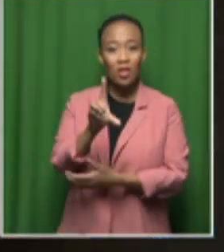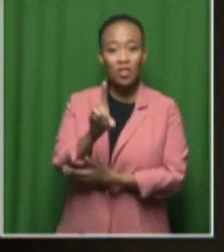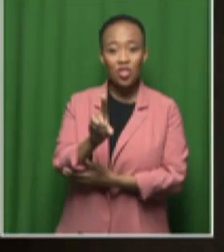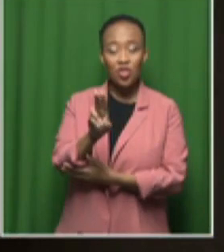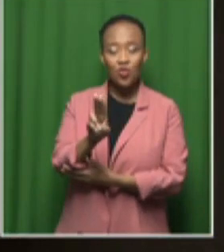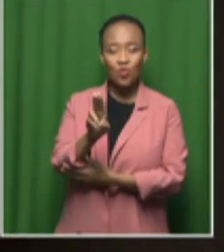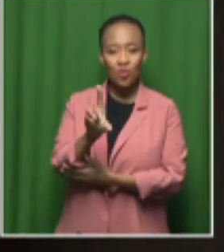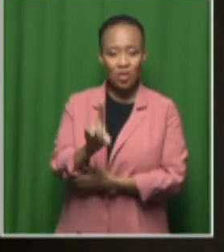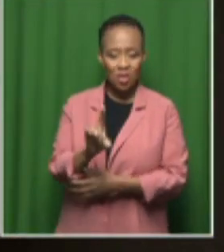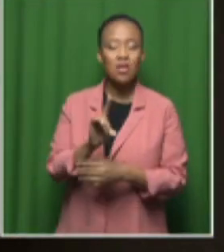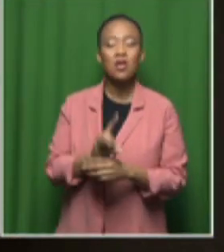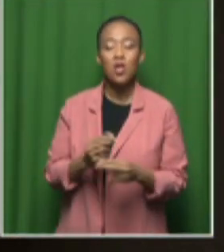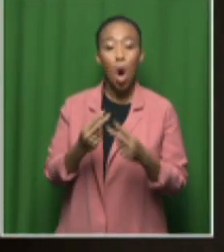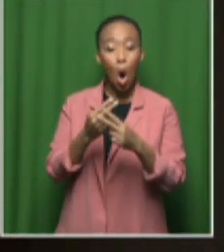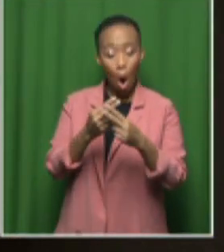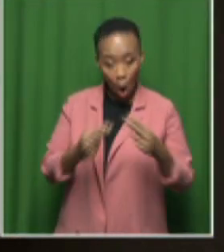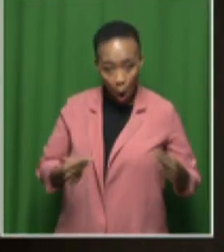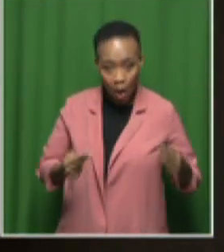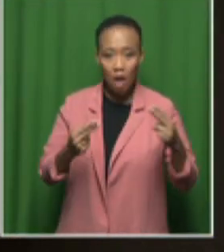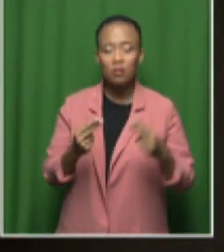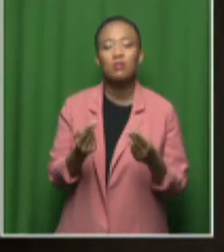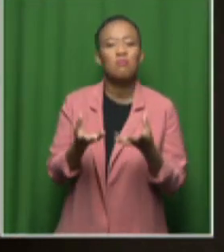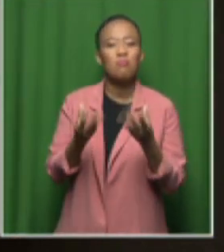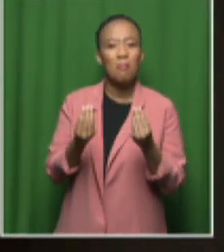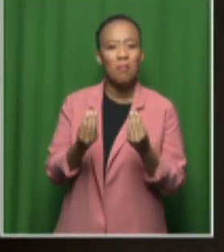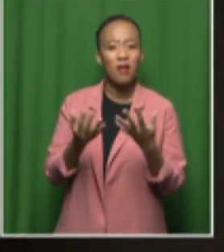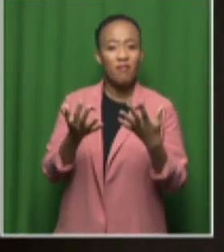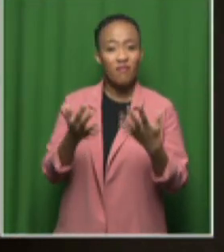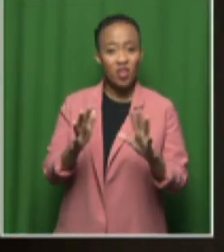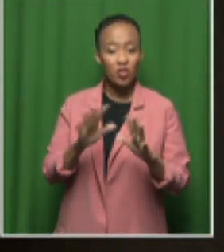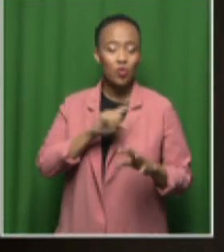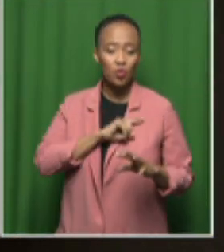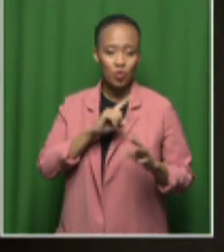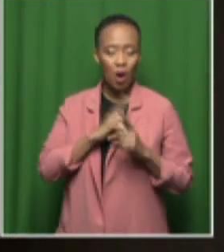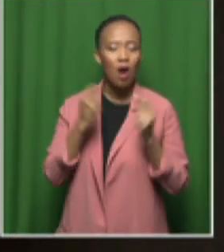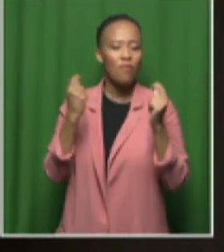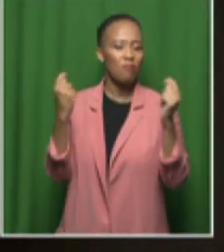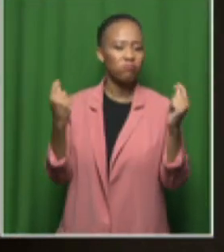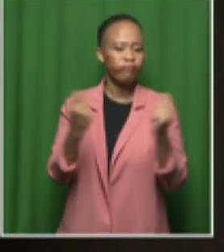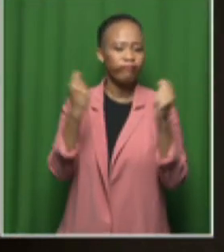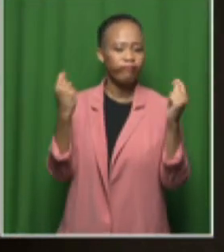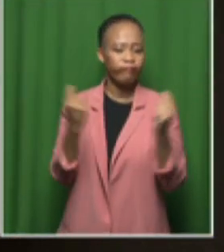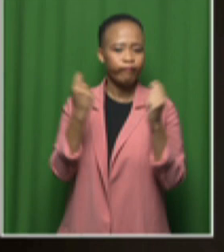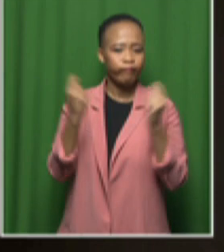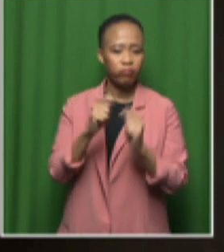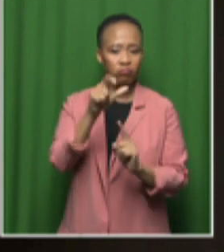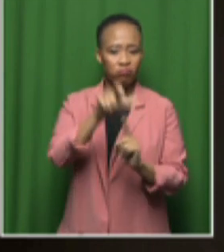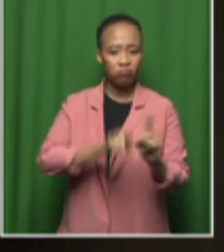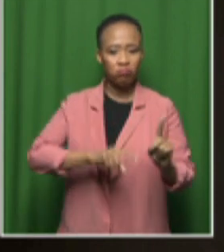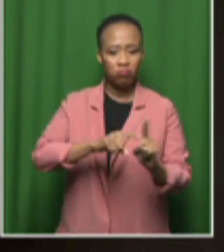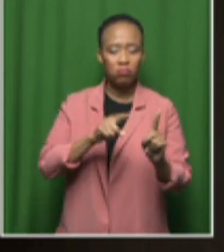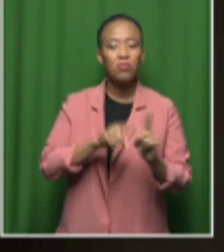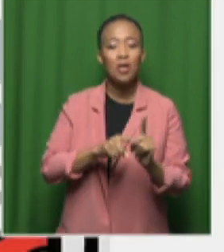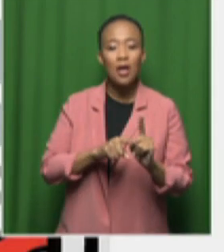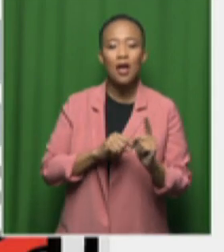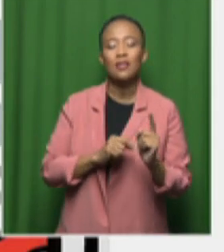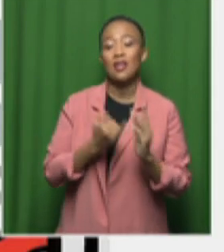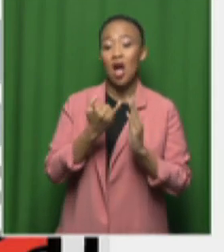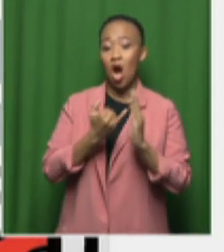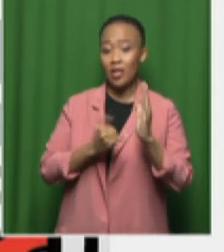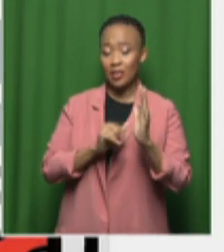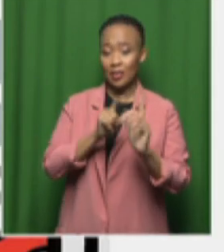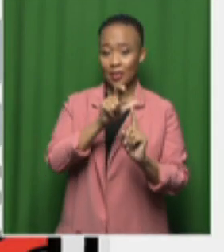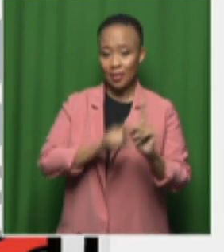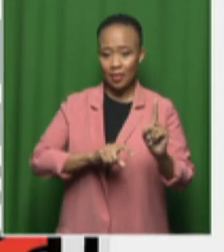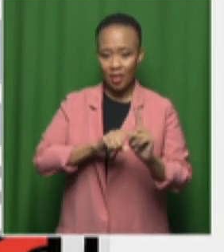visual and performing arts recipient's career as a celebrated contemporary artist. The exhibition features over 50